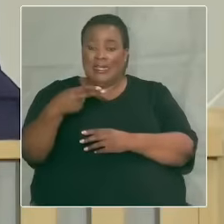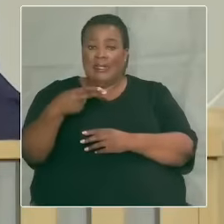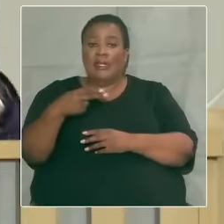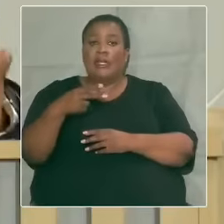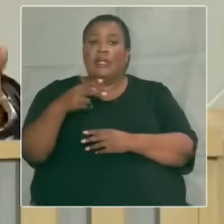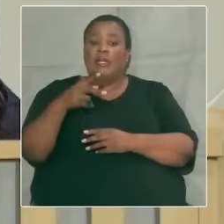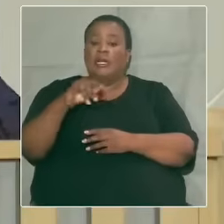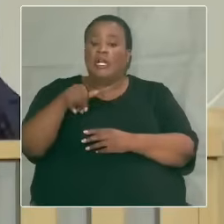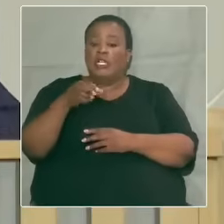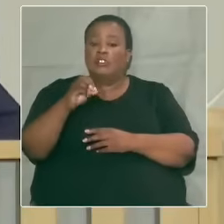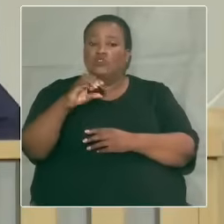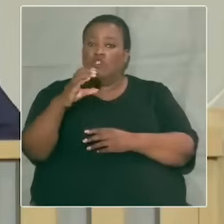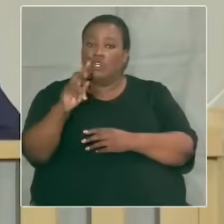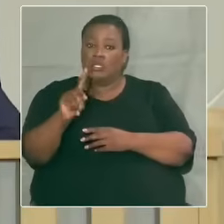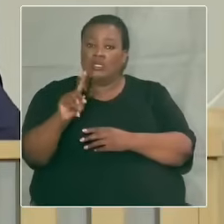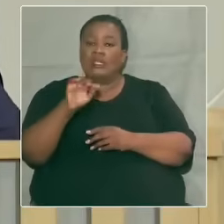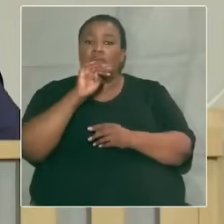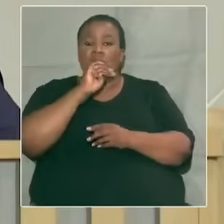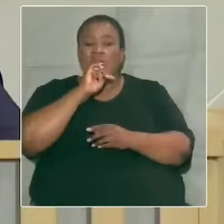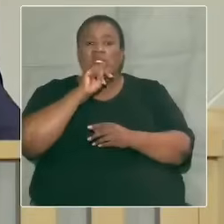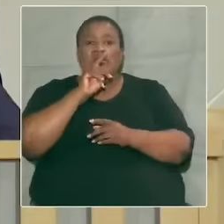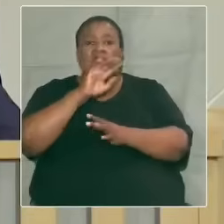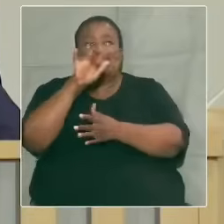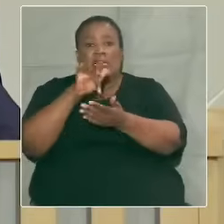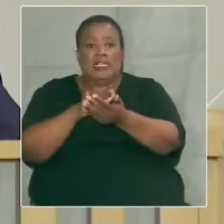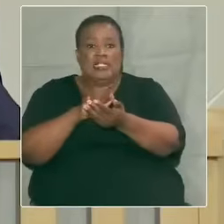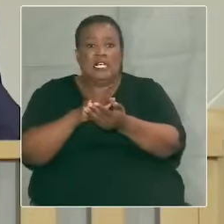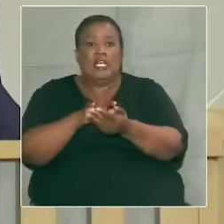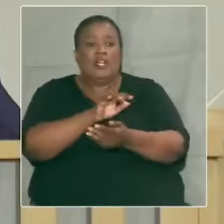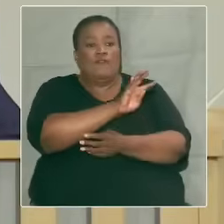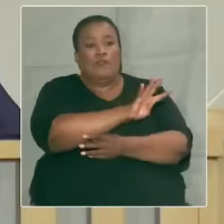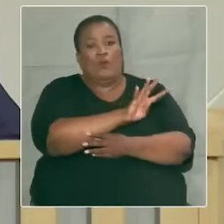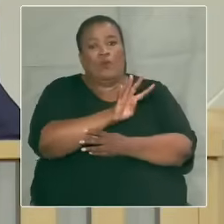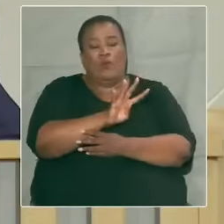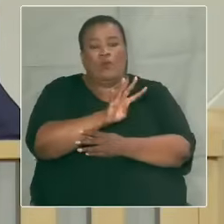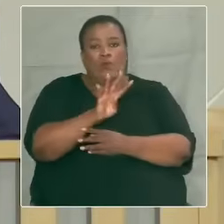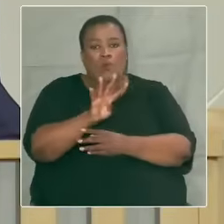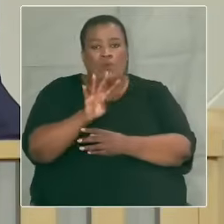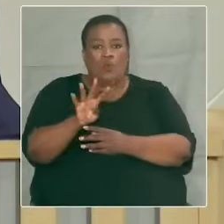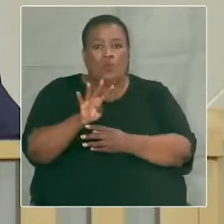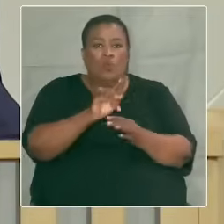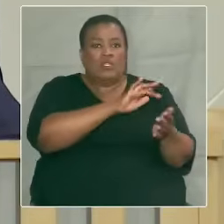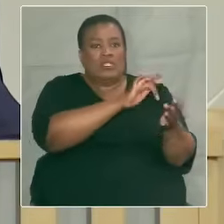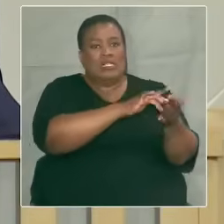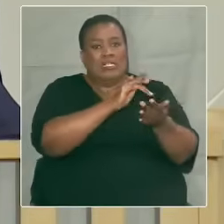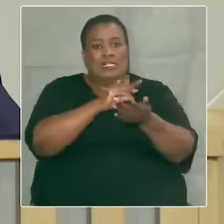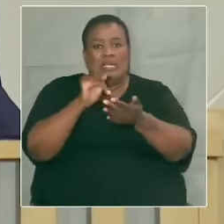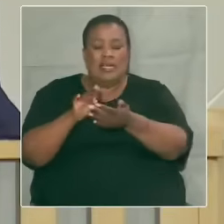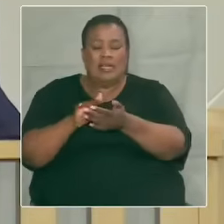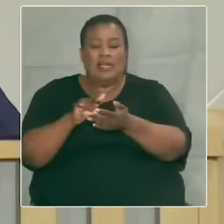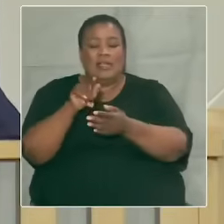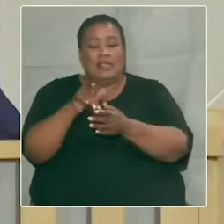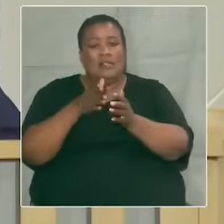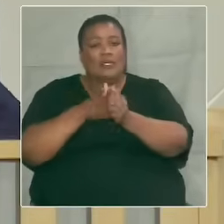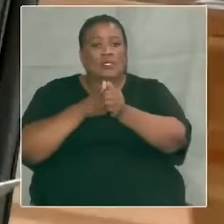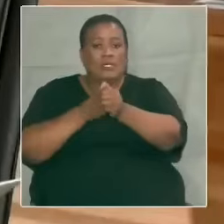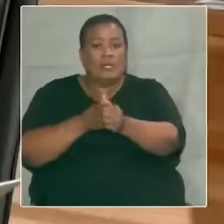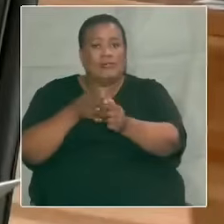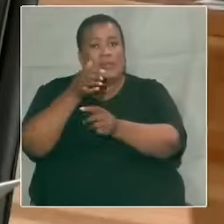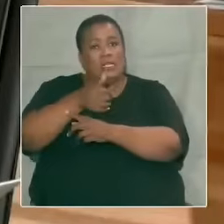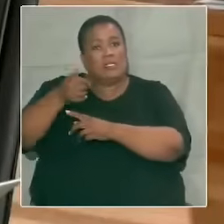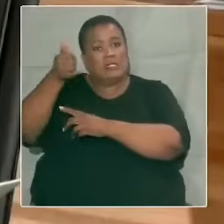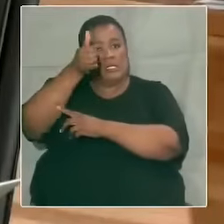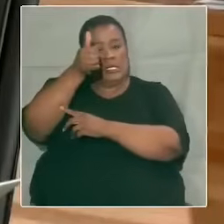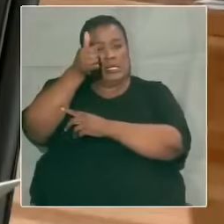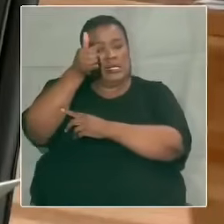there were 4 of them divided in the province, led by a senior commander comprising of,